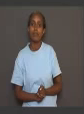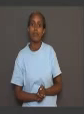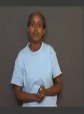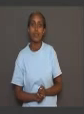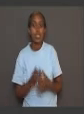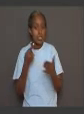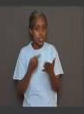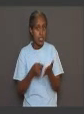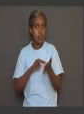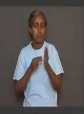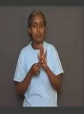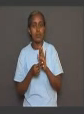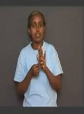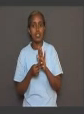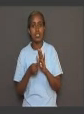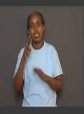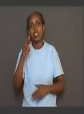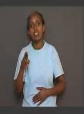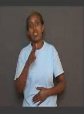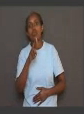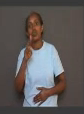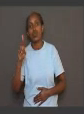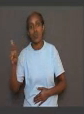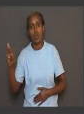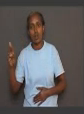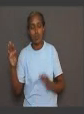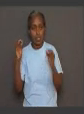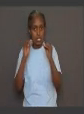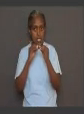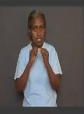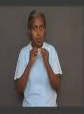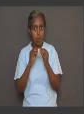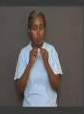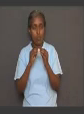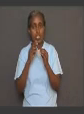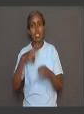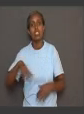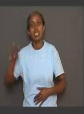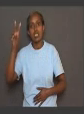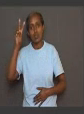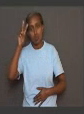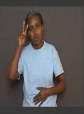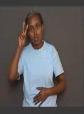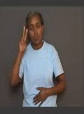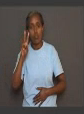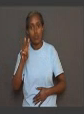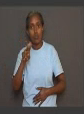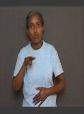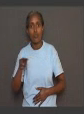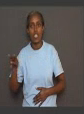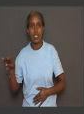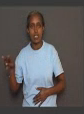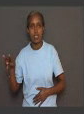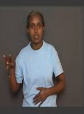That means that the square root of the sum of the squares of the two